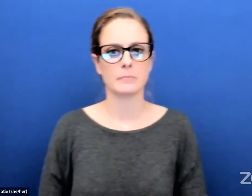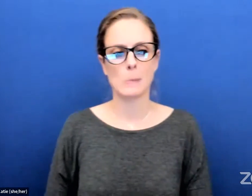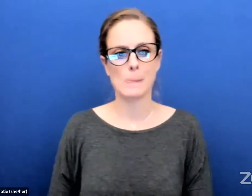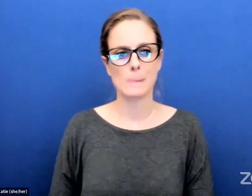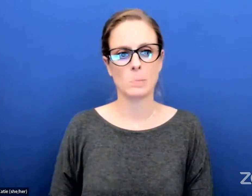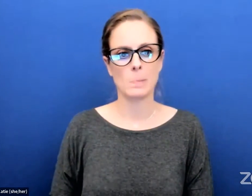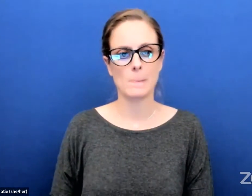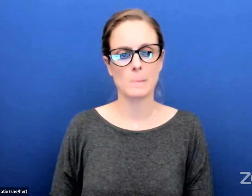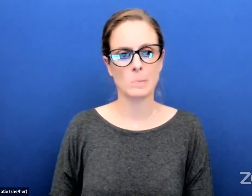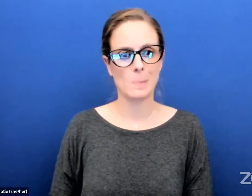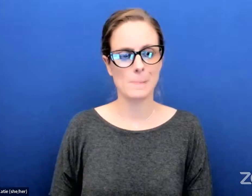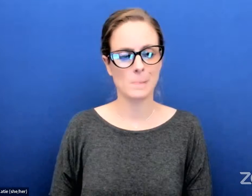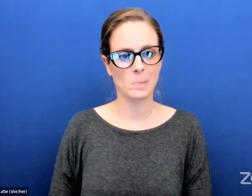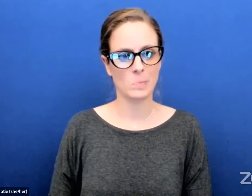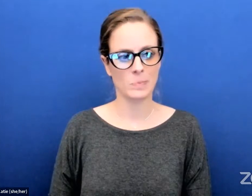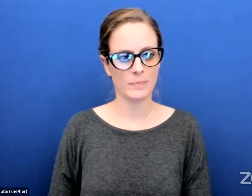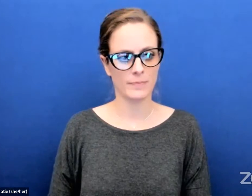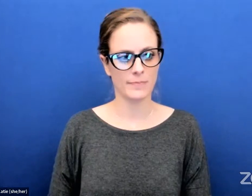Me.